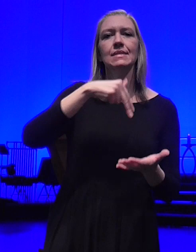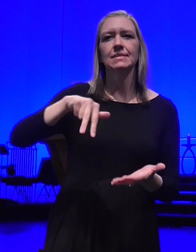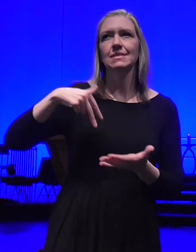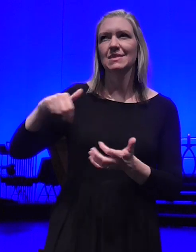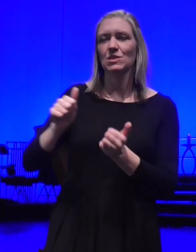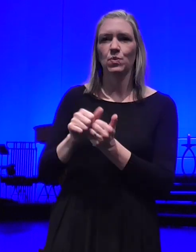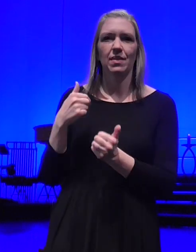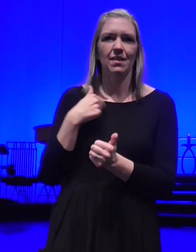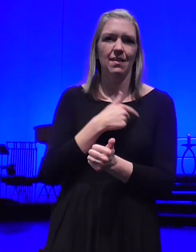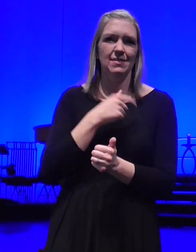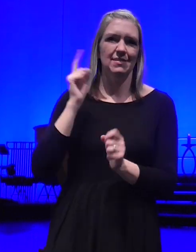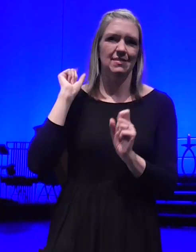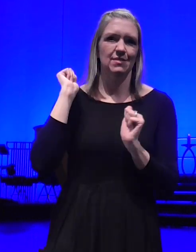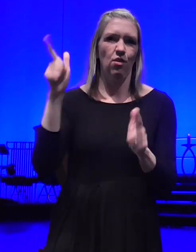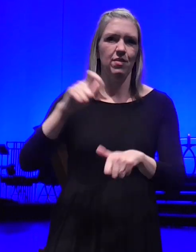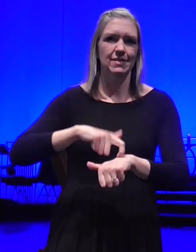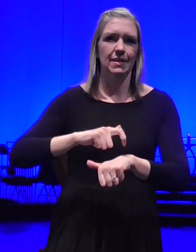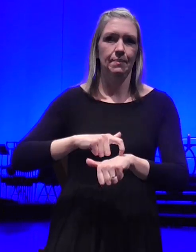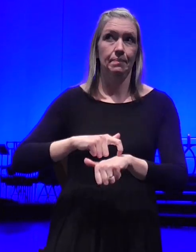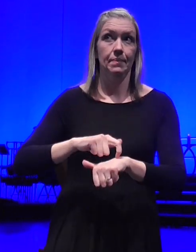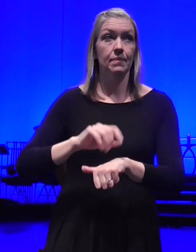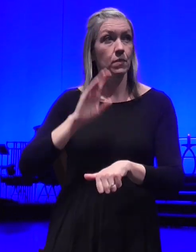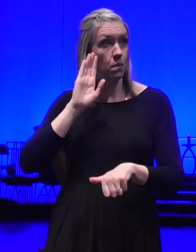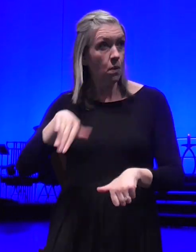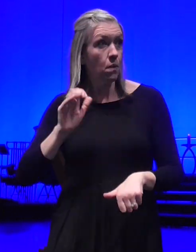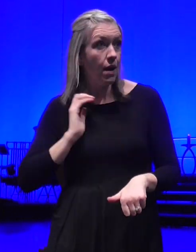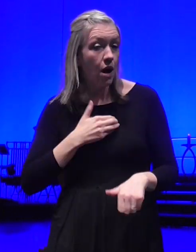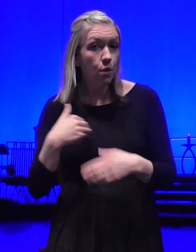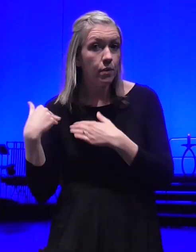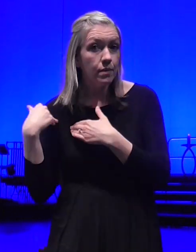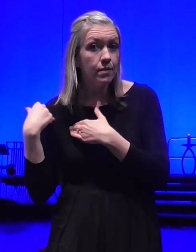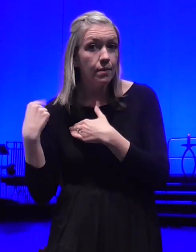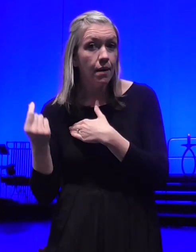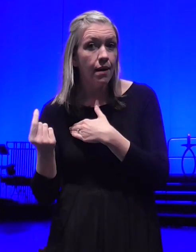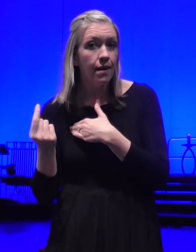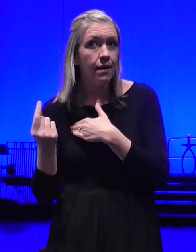the time. And do you know what our responsibility is?